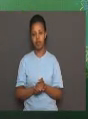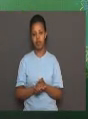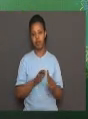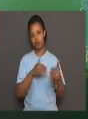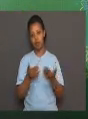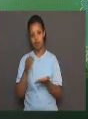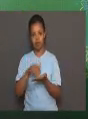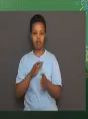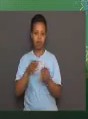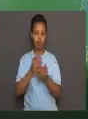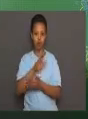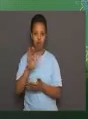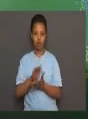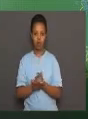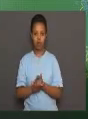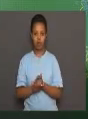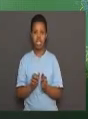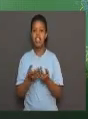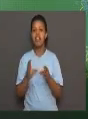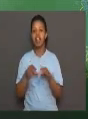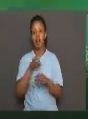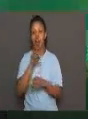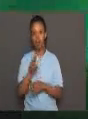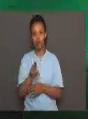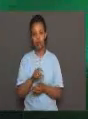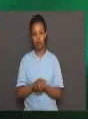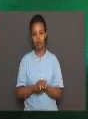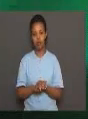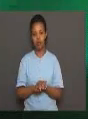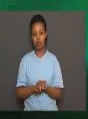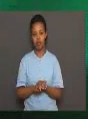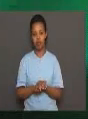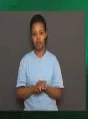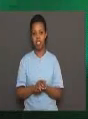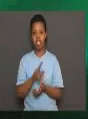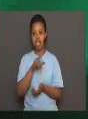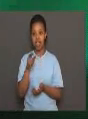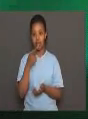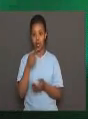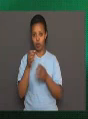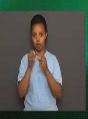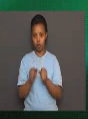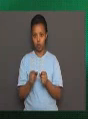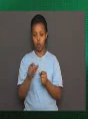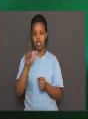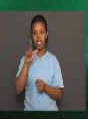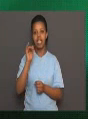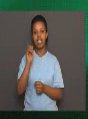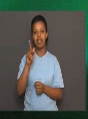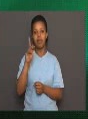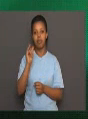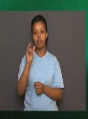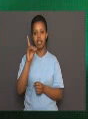Welcome back, everyone. How did you do? You may have said that lipids